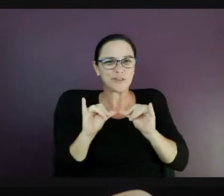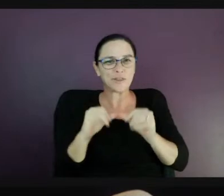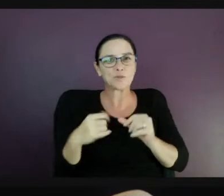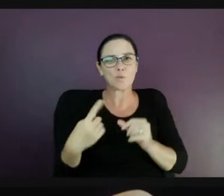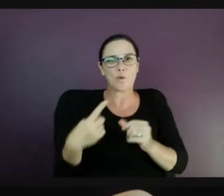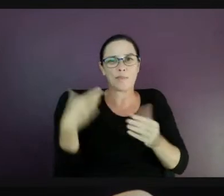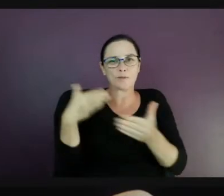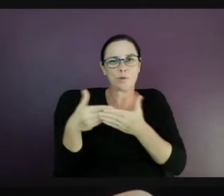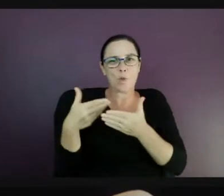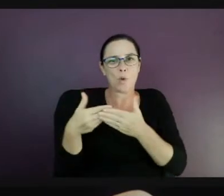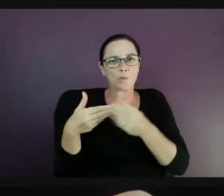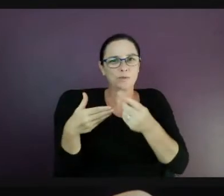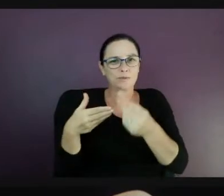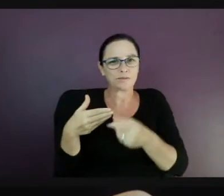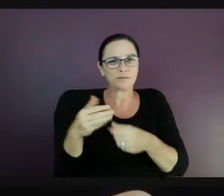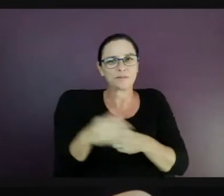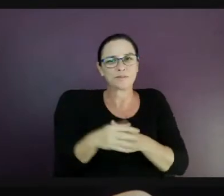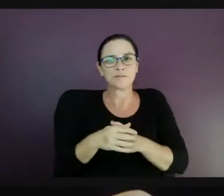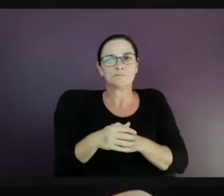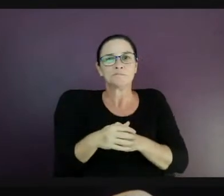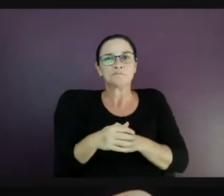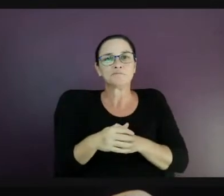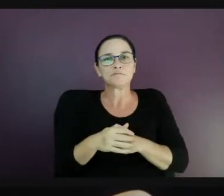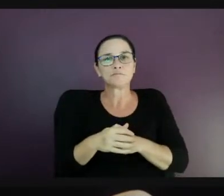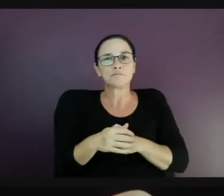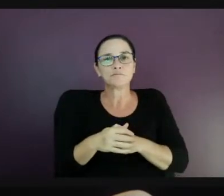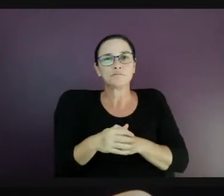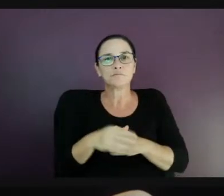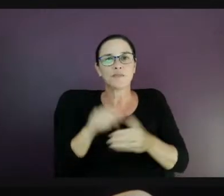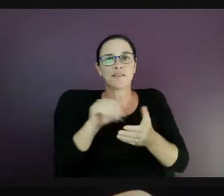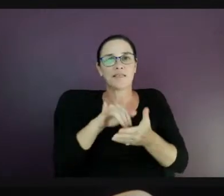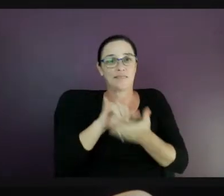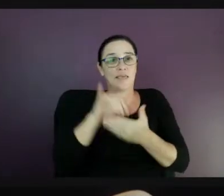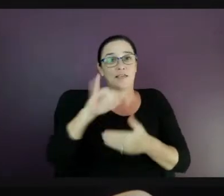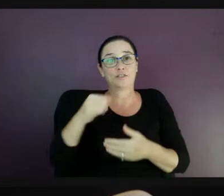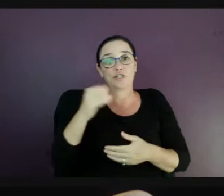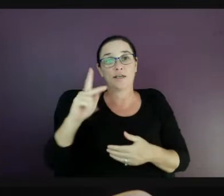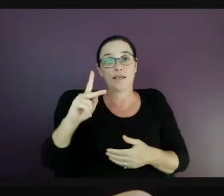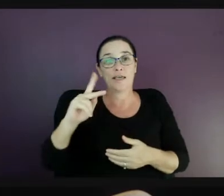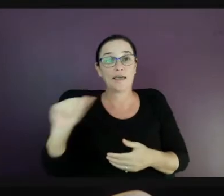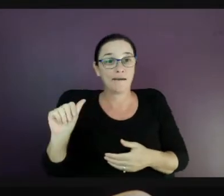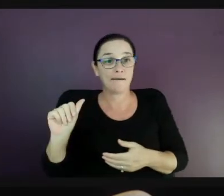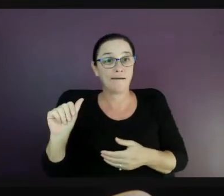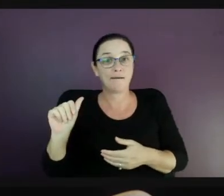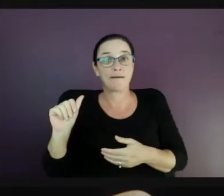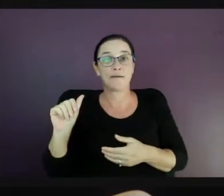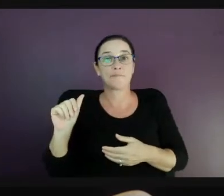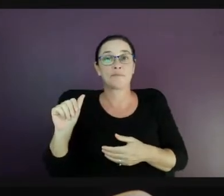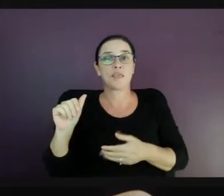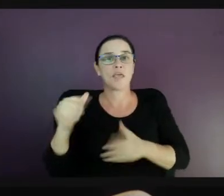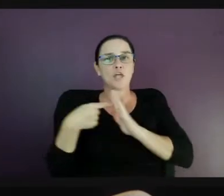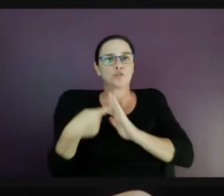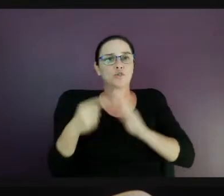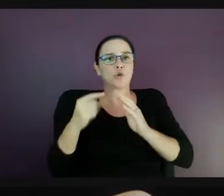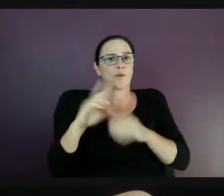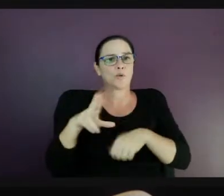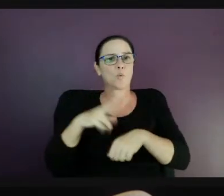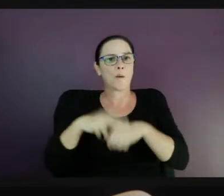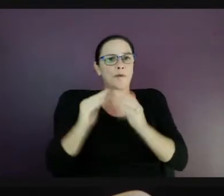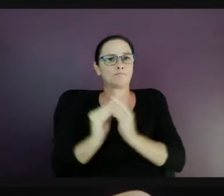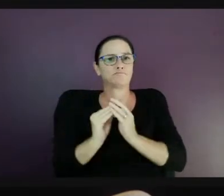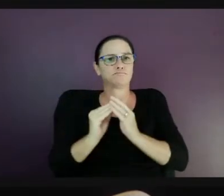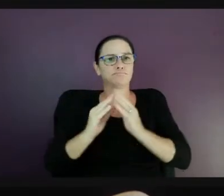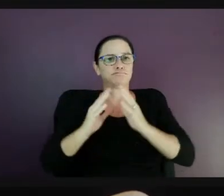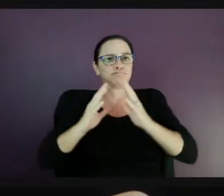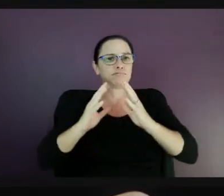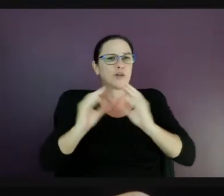station down the rift zone at Jonica, showing deflation as normal, no action